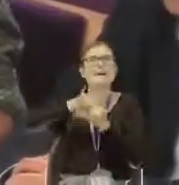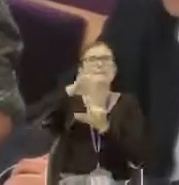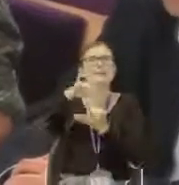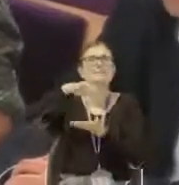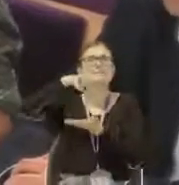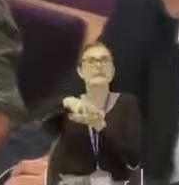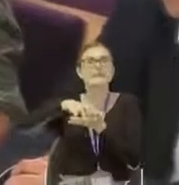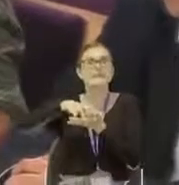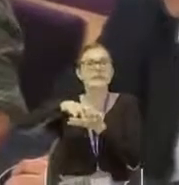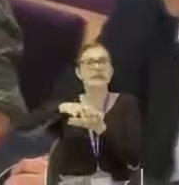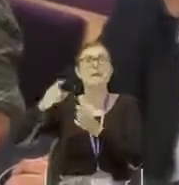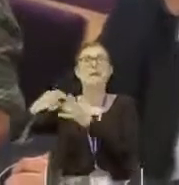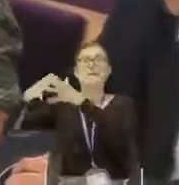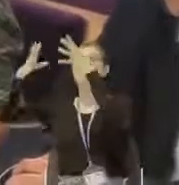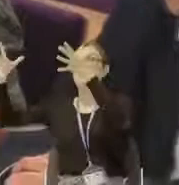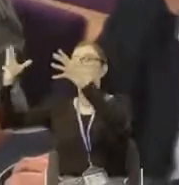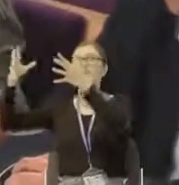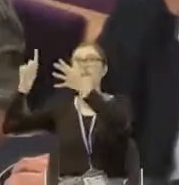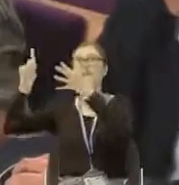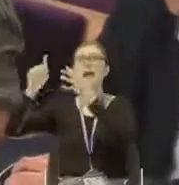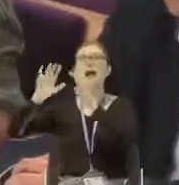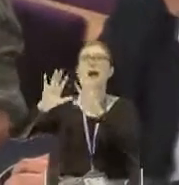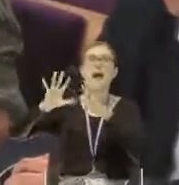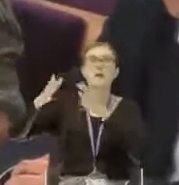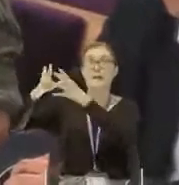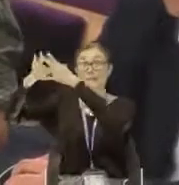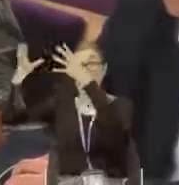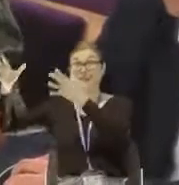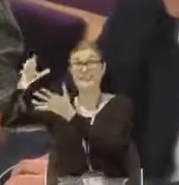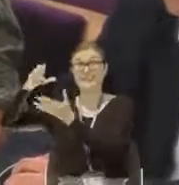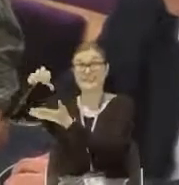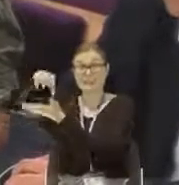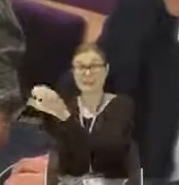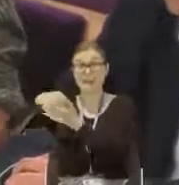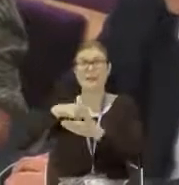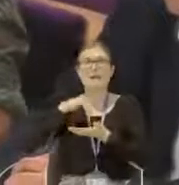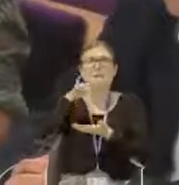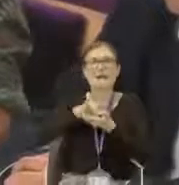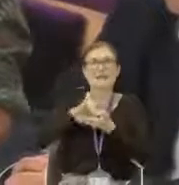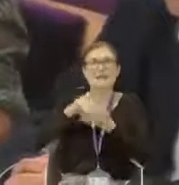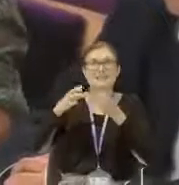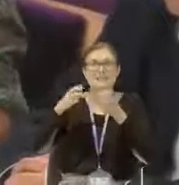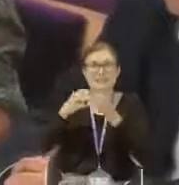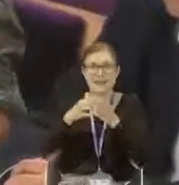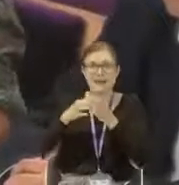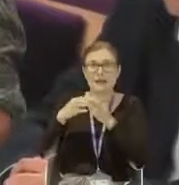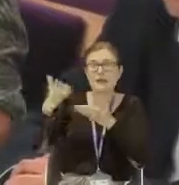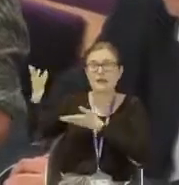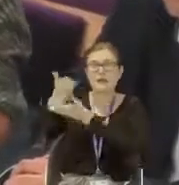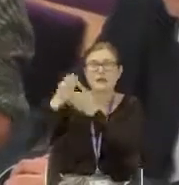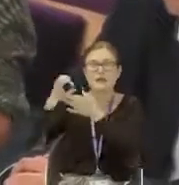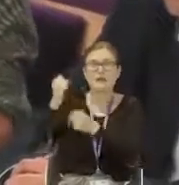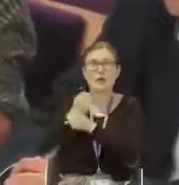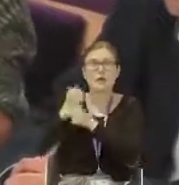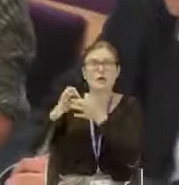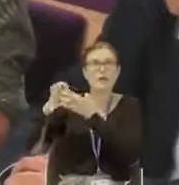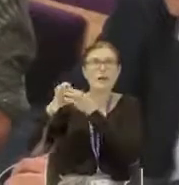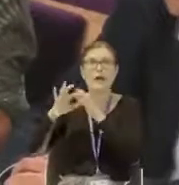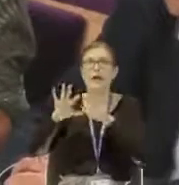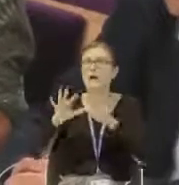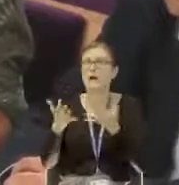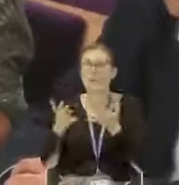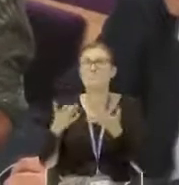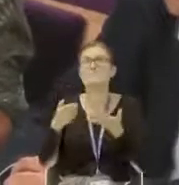upstream and downstream impact. So I appreciate the need to learn throughout this forum about how we interact most directly, not just in the